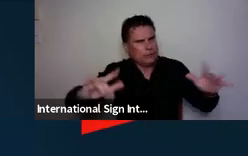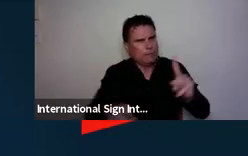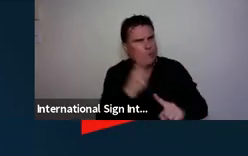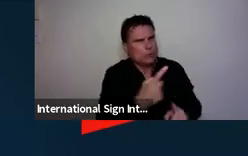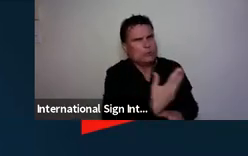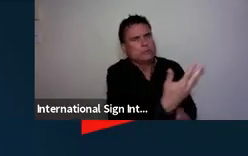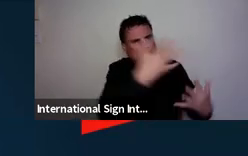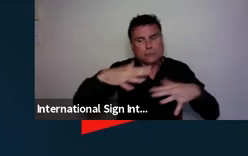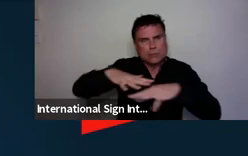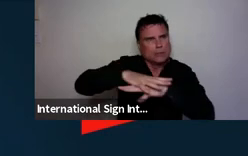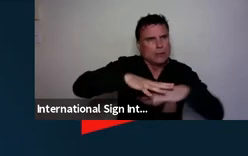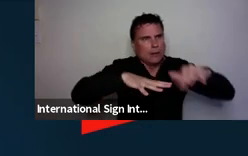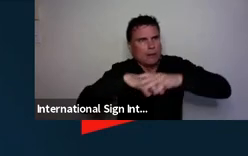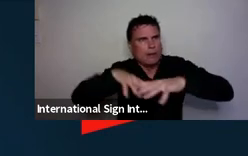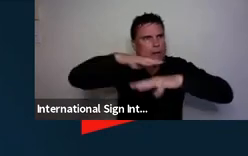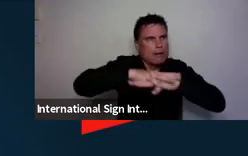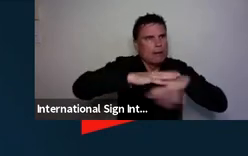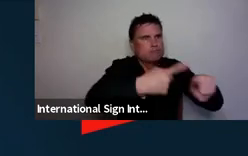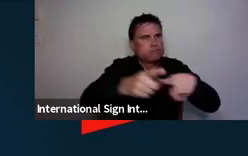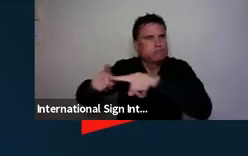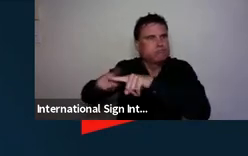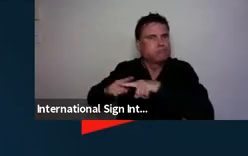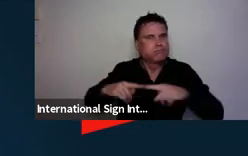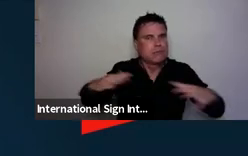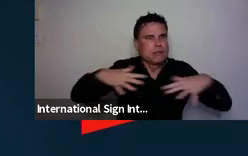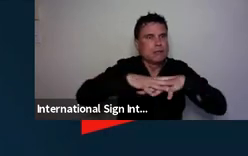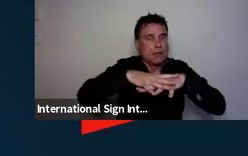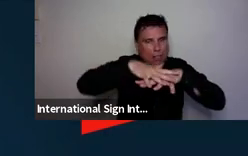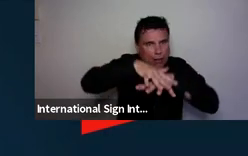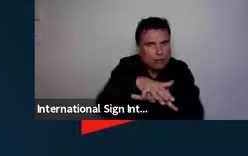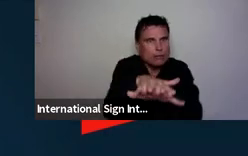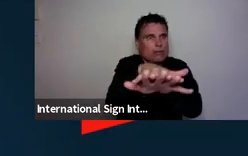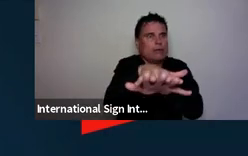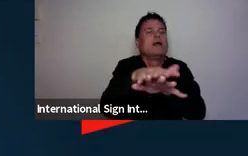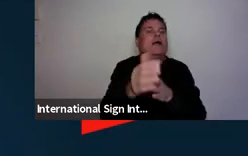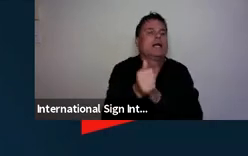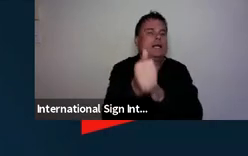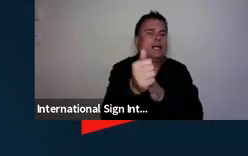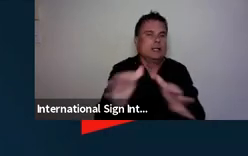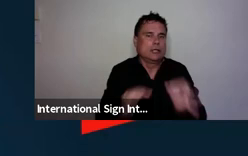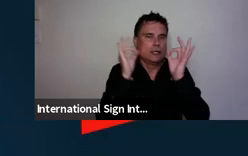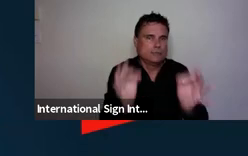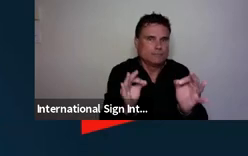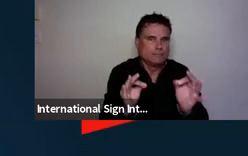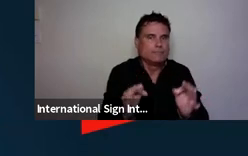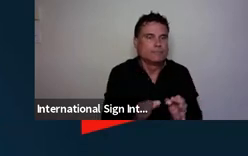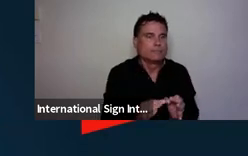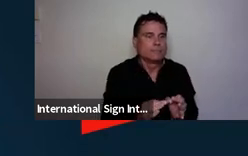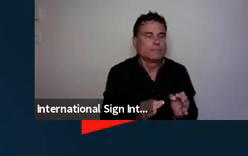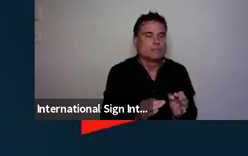to be leaders if they want to, and they have to be involved, and this can't be understated enough.